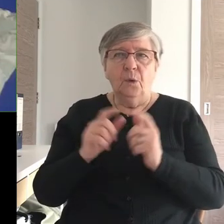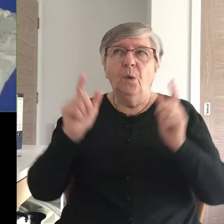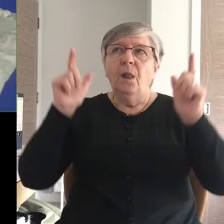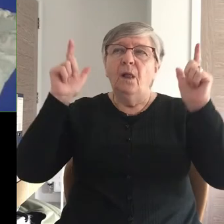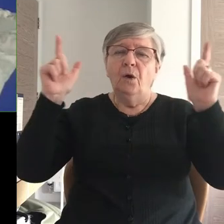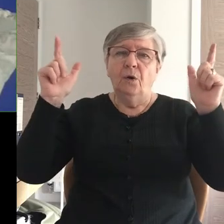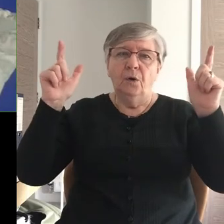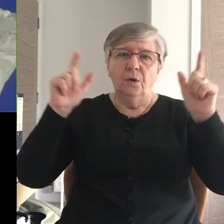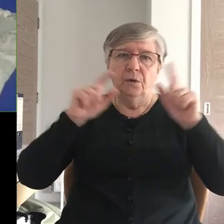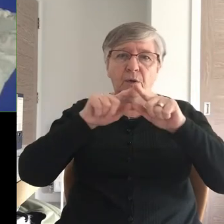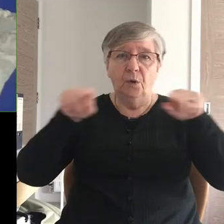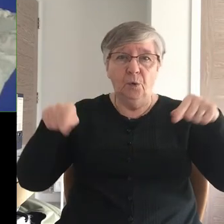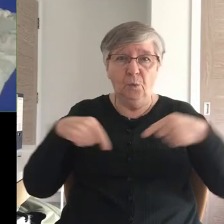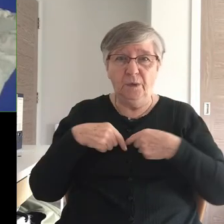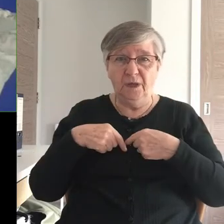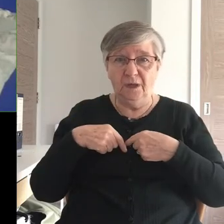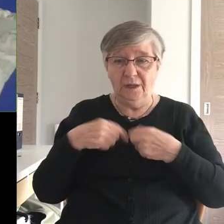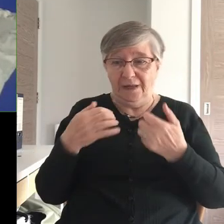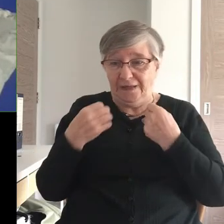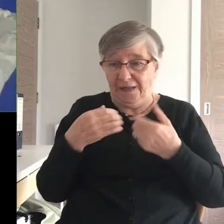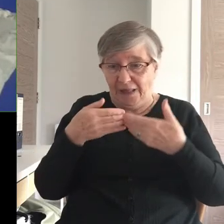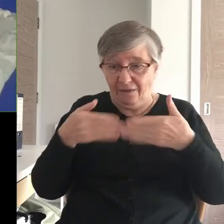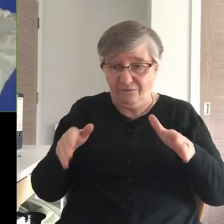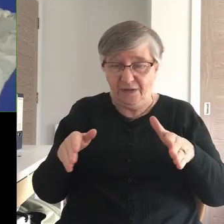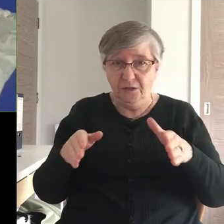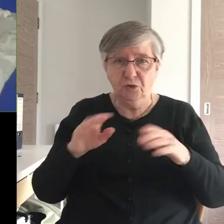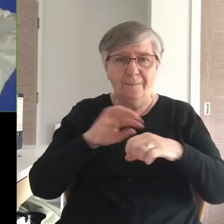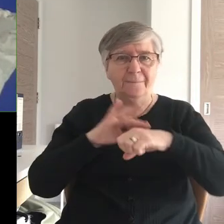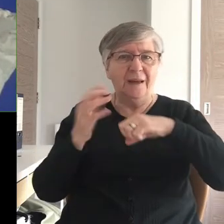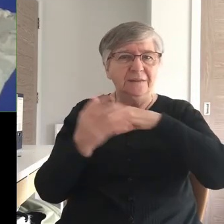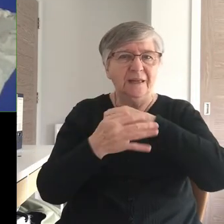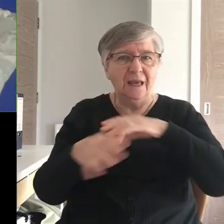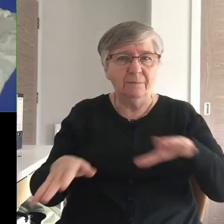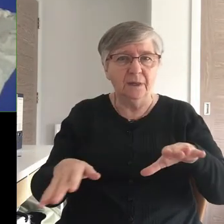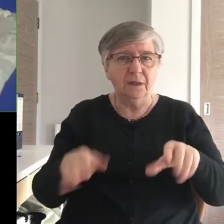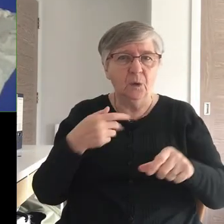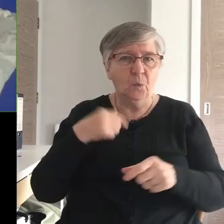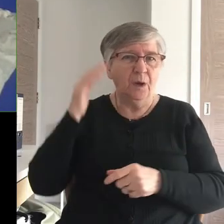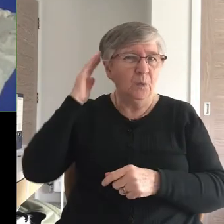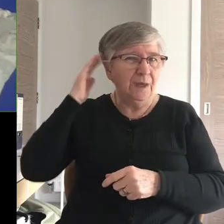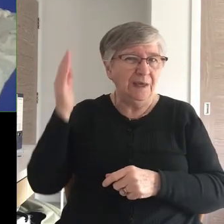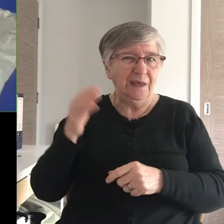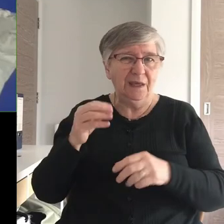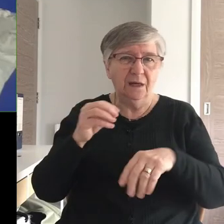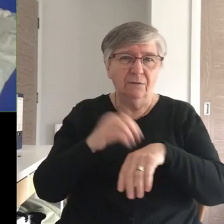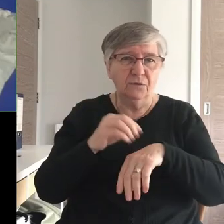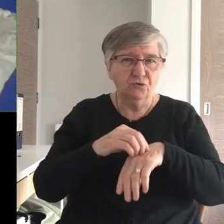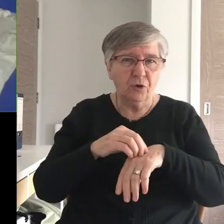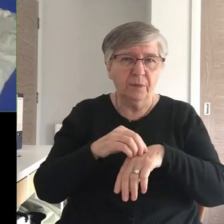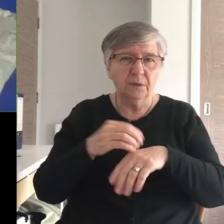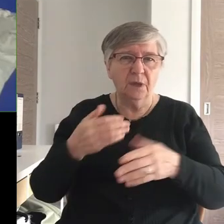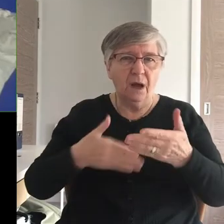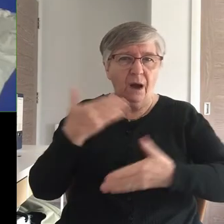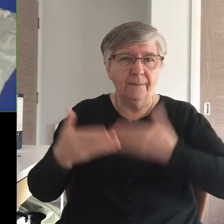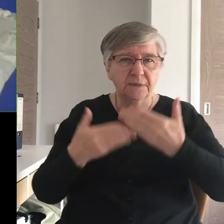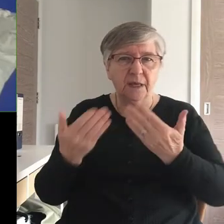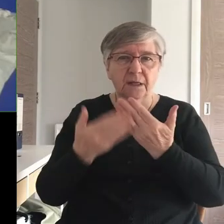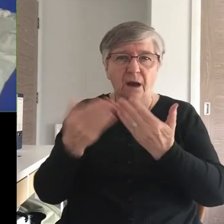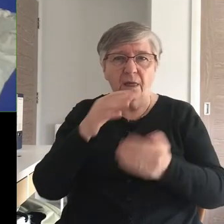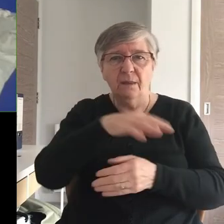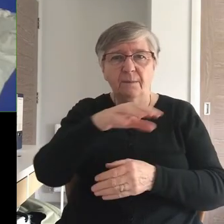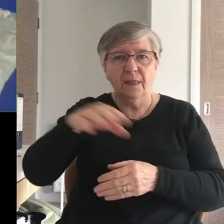O Lord, we are hardly out of pandemic on this hemisphere when we hear of trouble and distress elsewhere in the